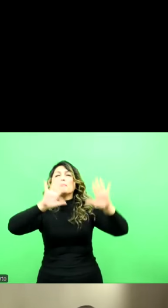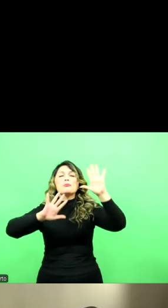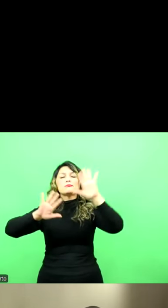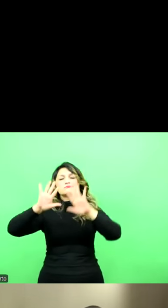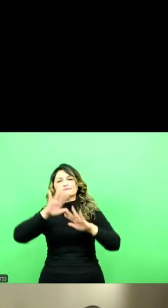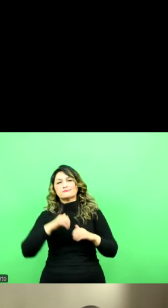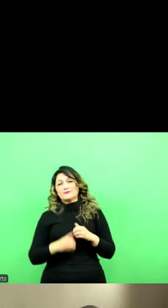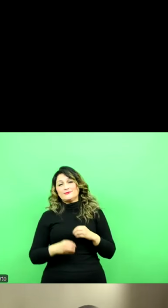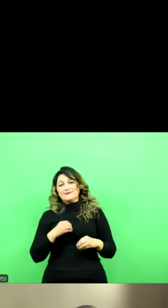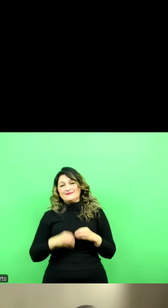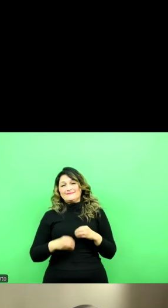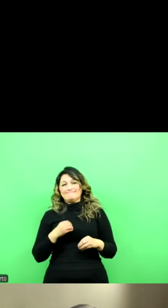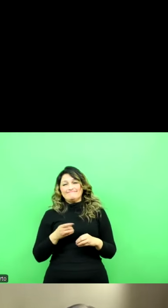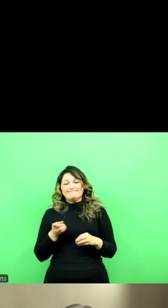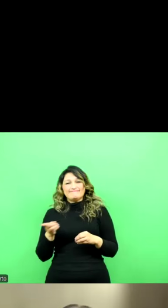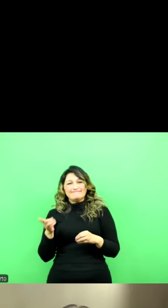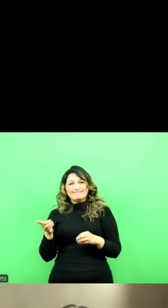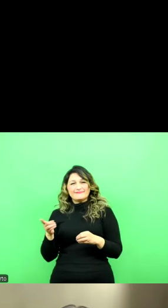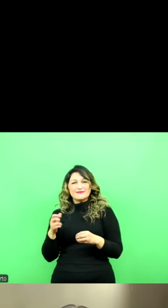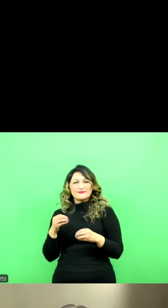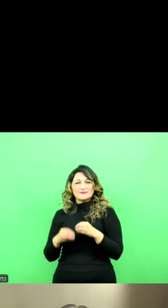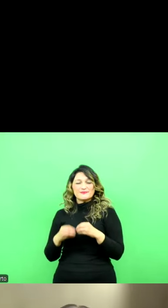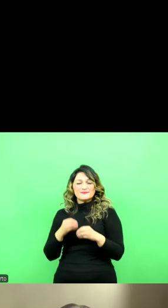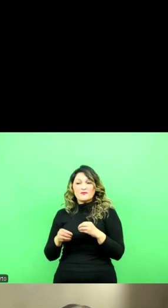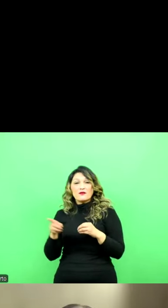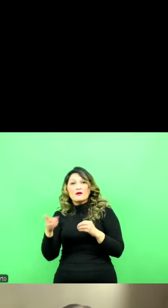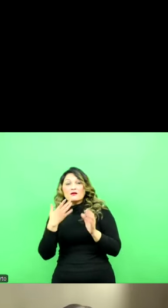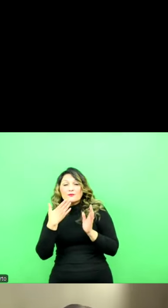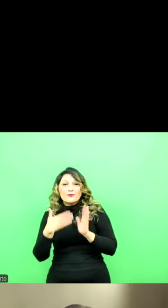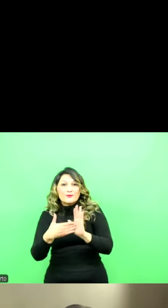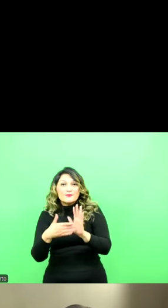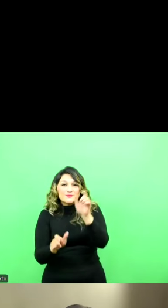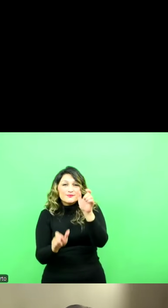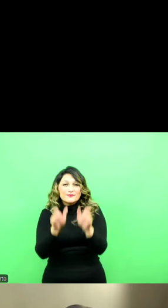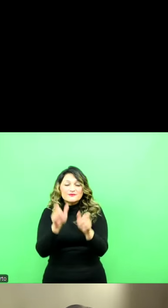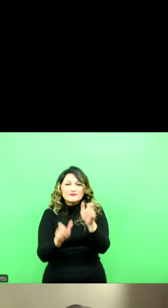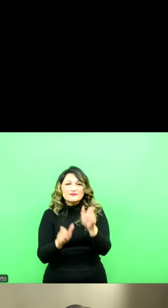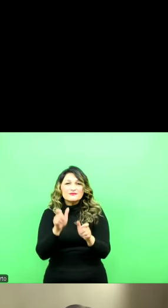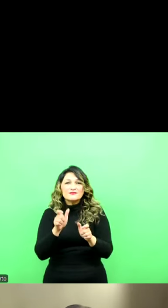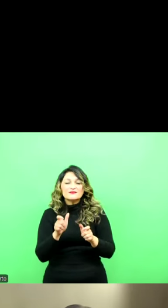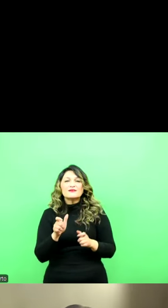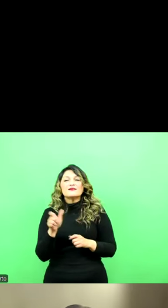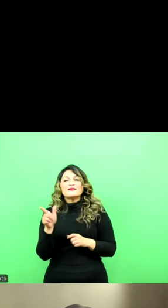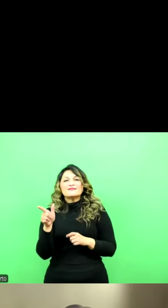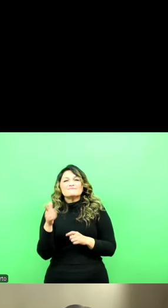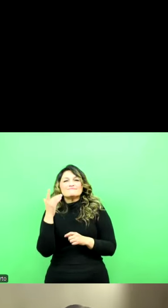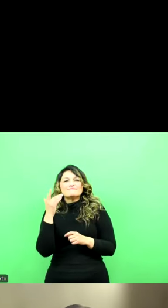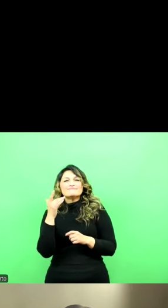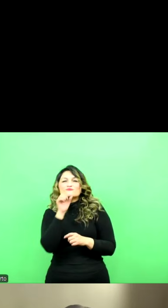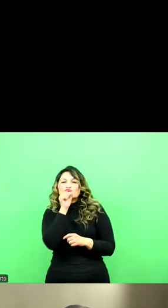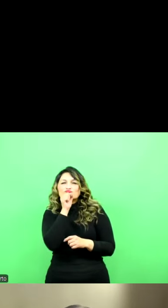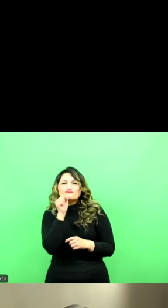elderly and the very young that could lead to increased susceptibility to temperature extremes.